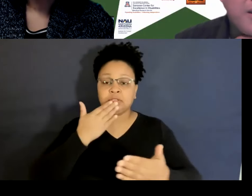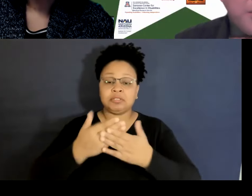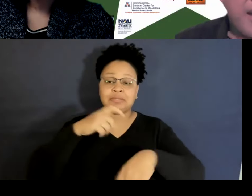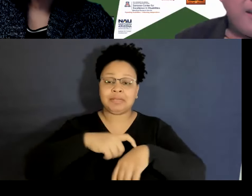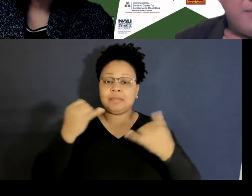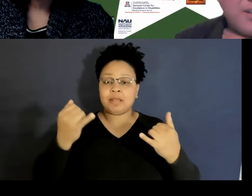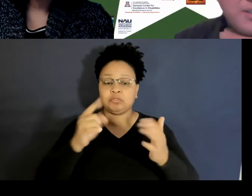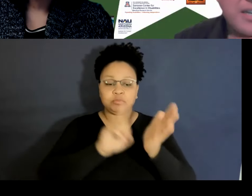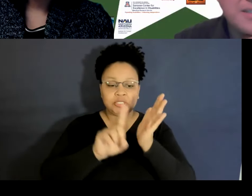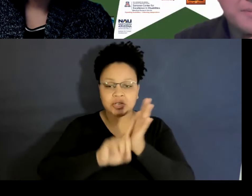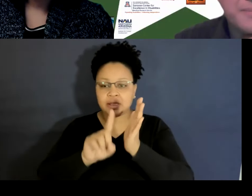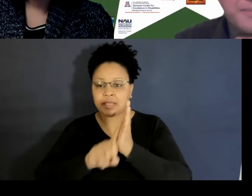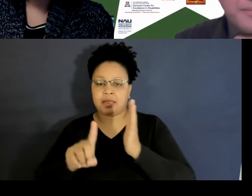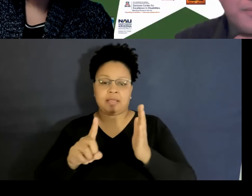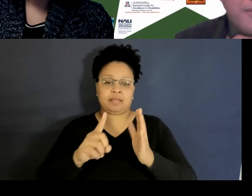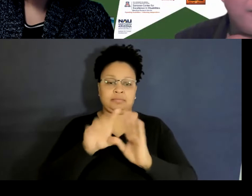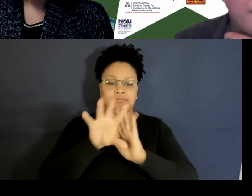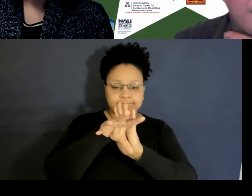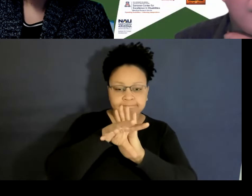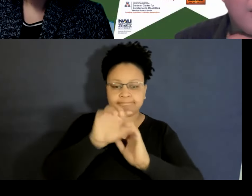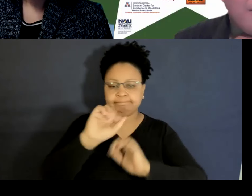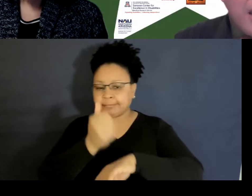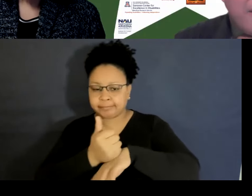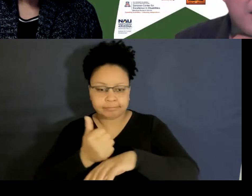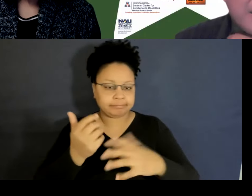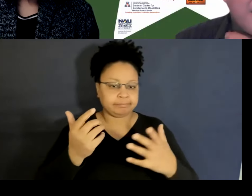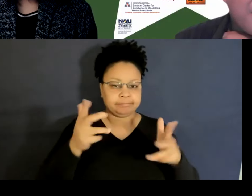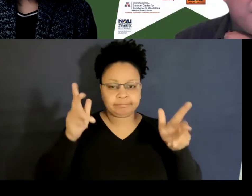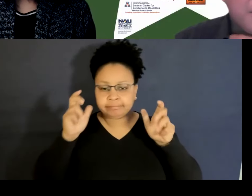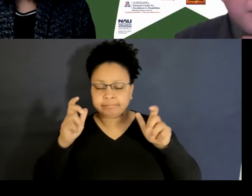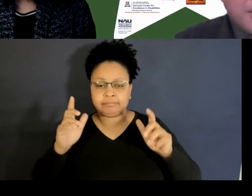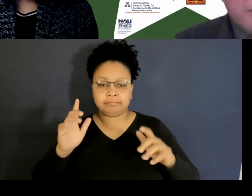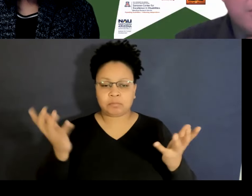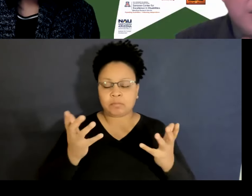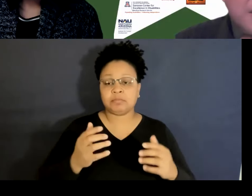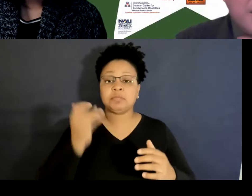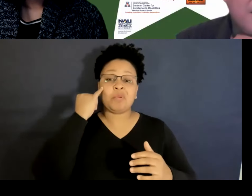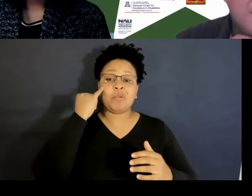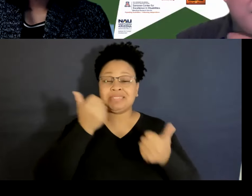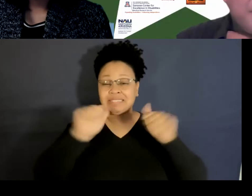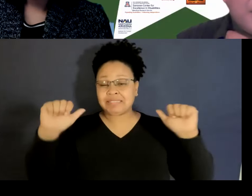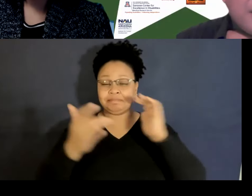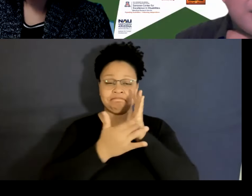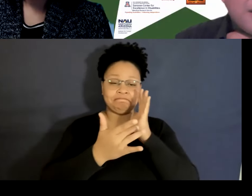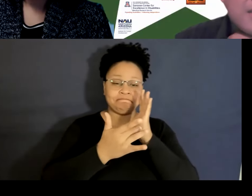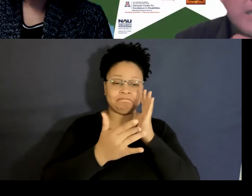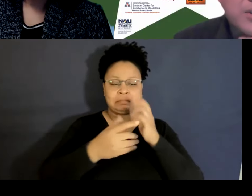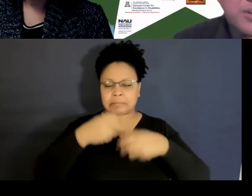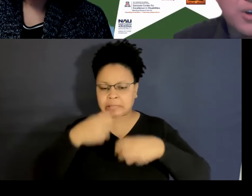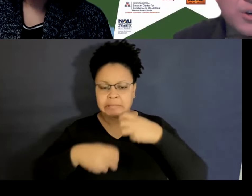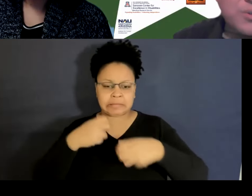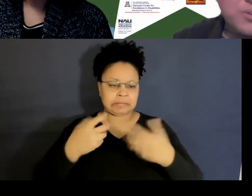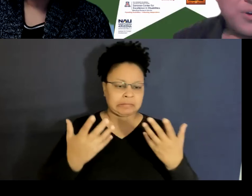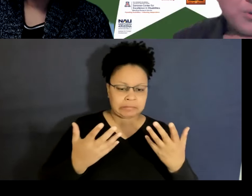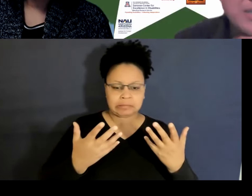your audio and video settings. If you have any technical difficulty, please send